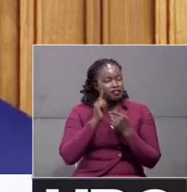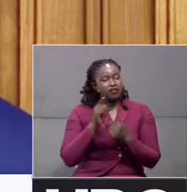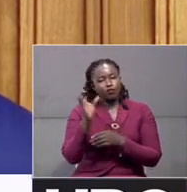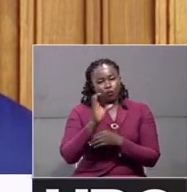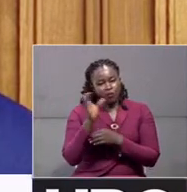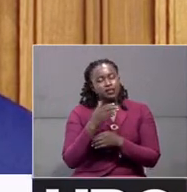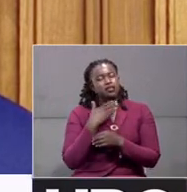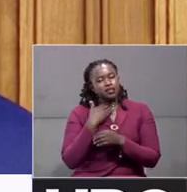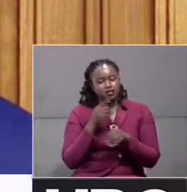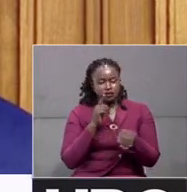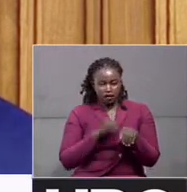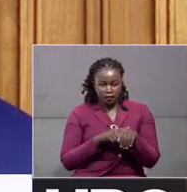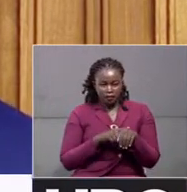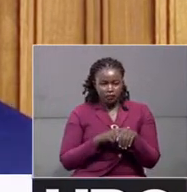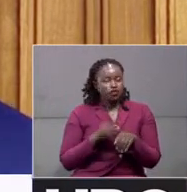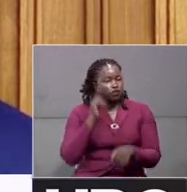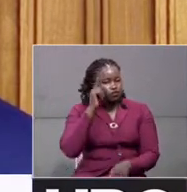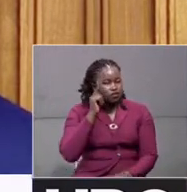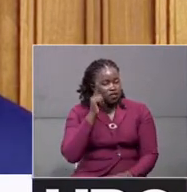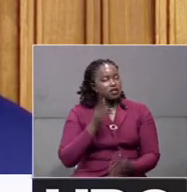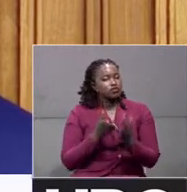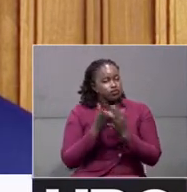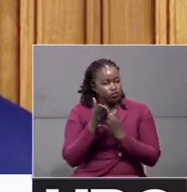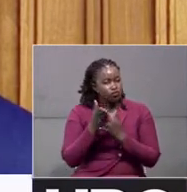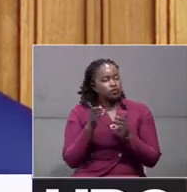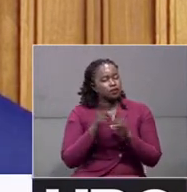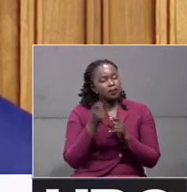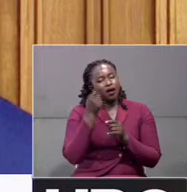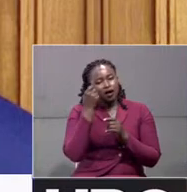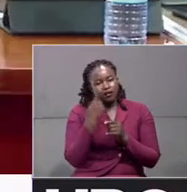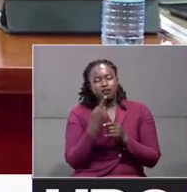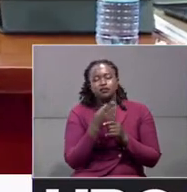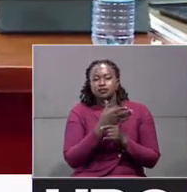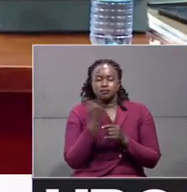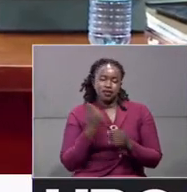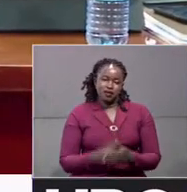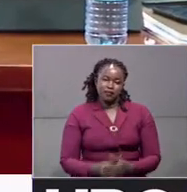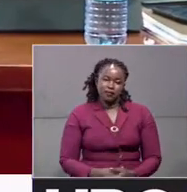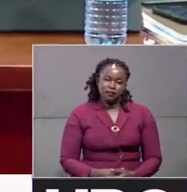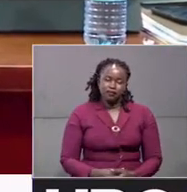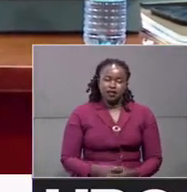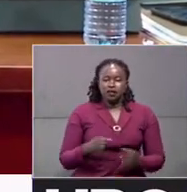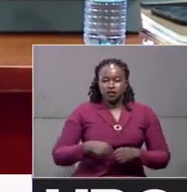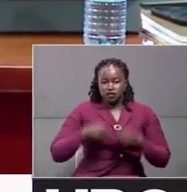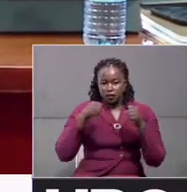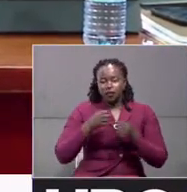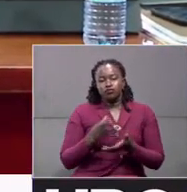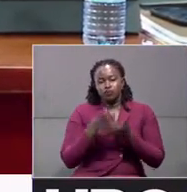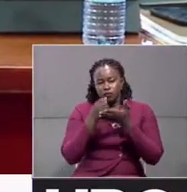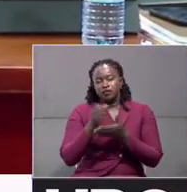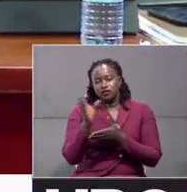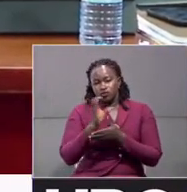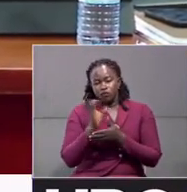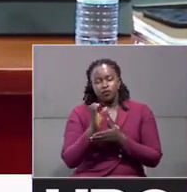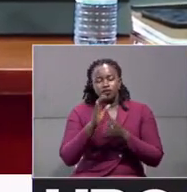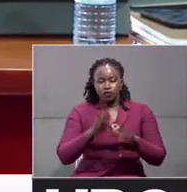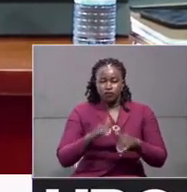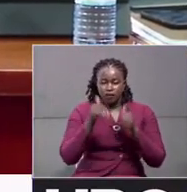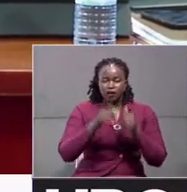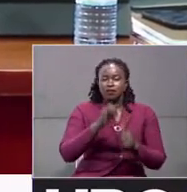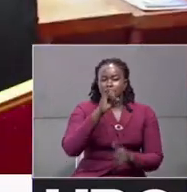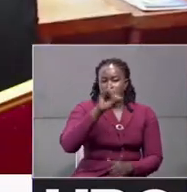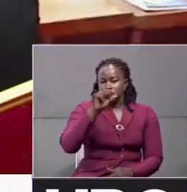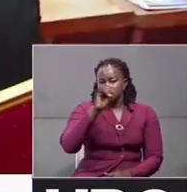time to think through it and understand it better. The chairperson of the Budget Committee of Parliament, Patrick